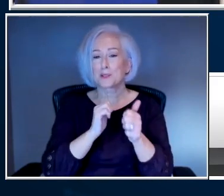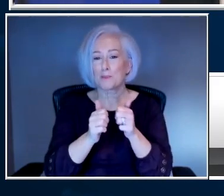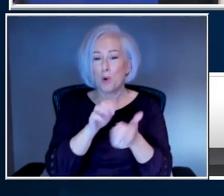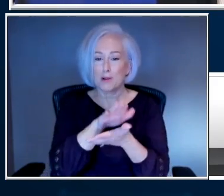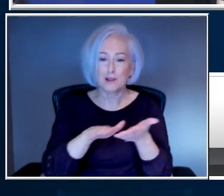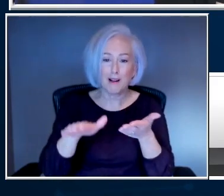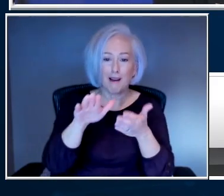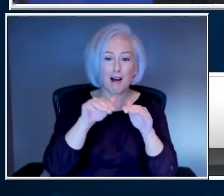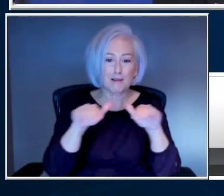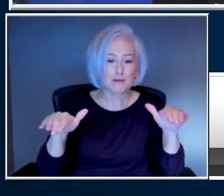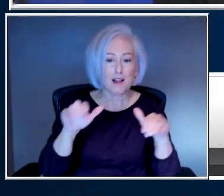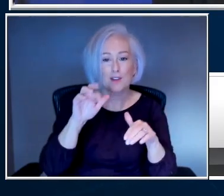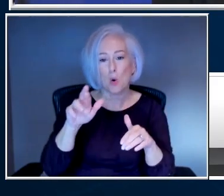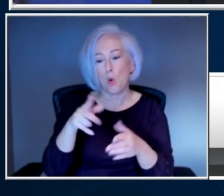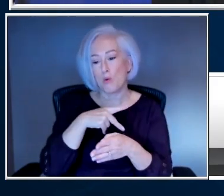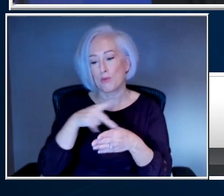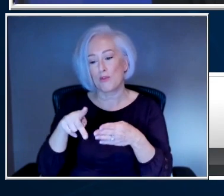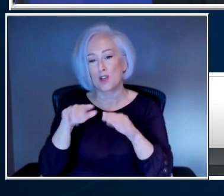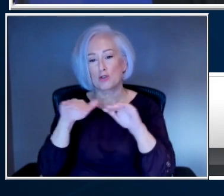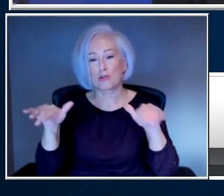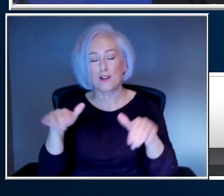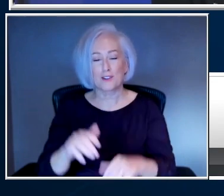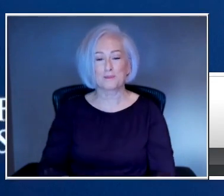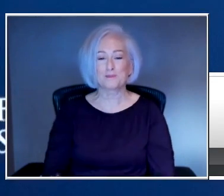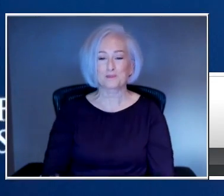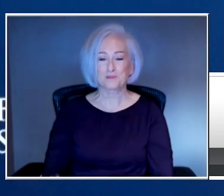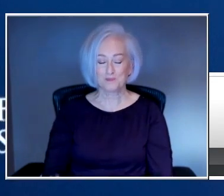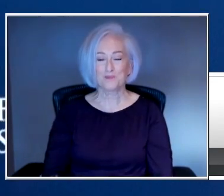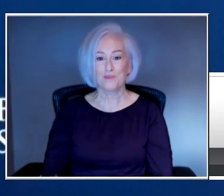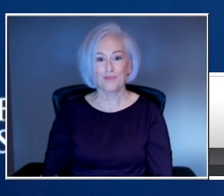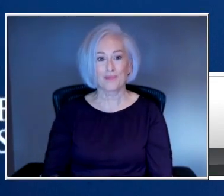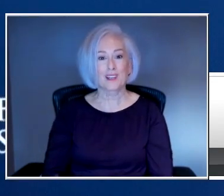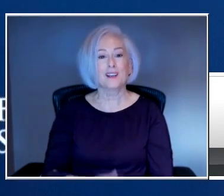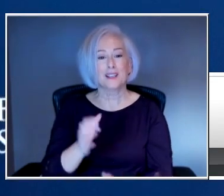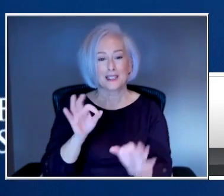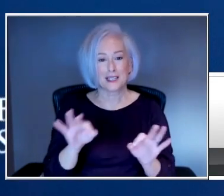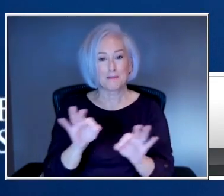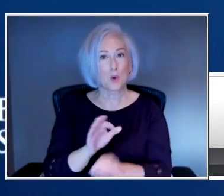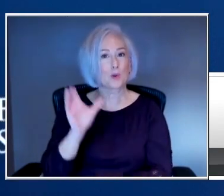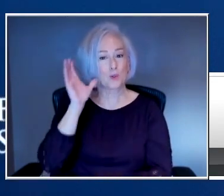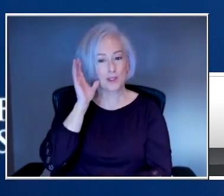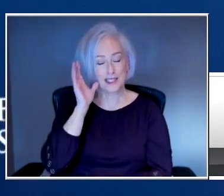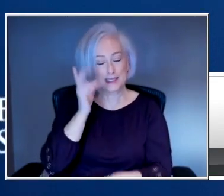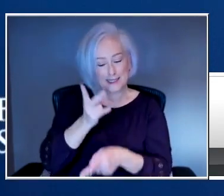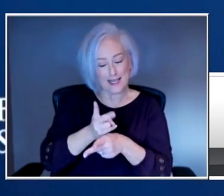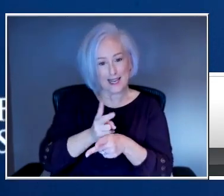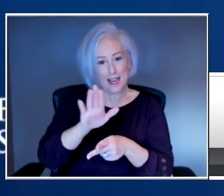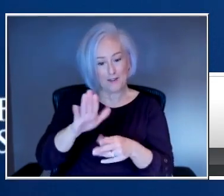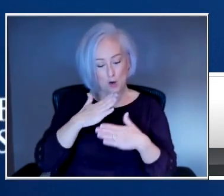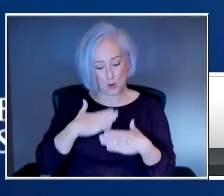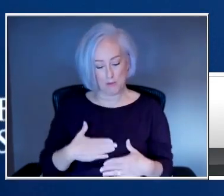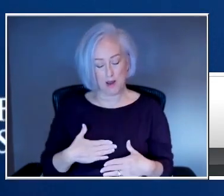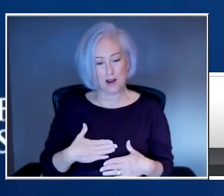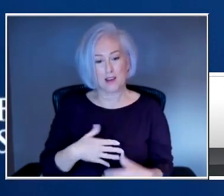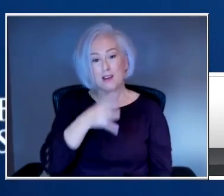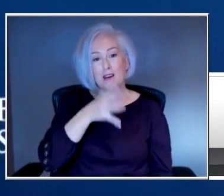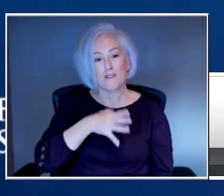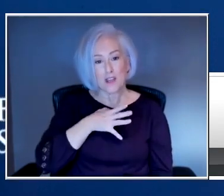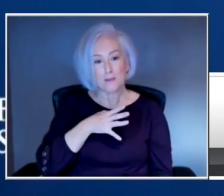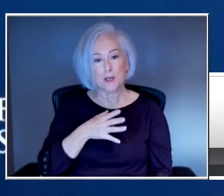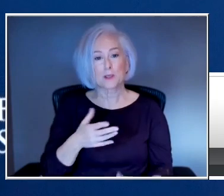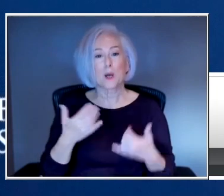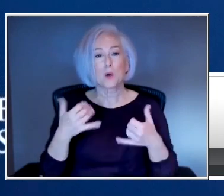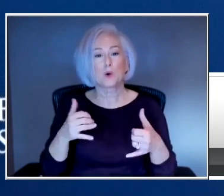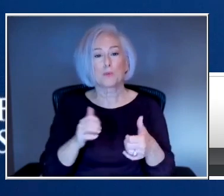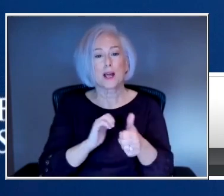maybe even a professional level someday? I think it's to listen to and take care of your body. Females who play any sport need to resistance train and build